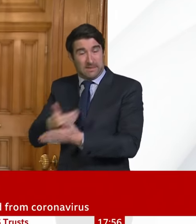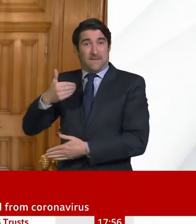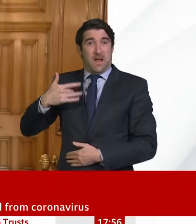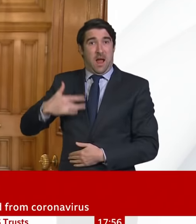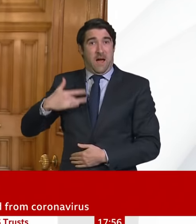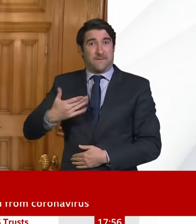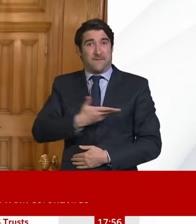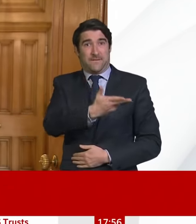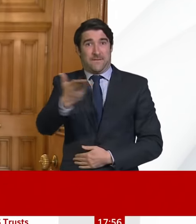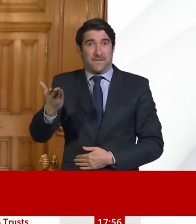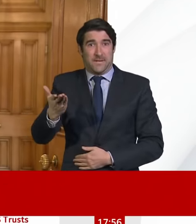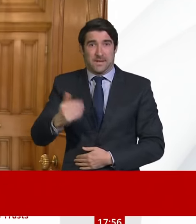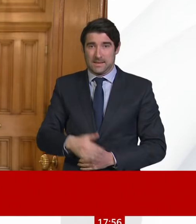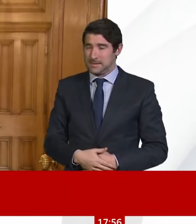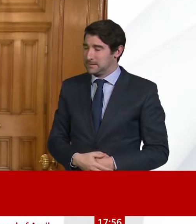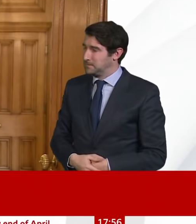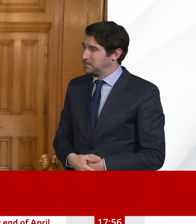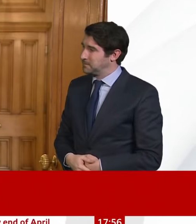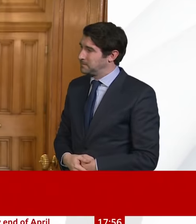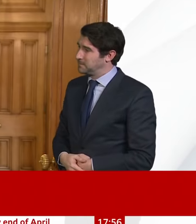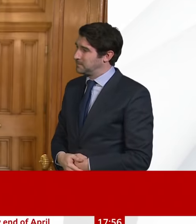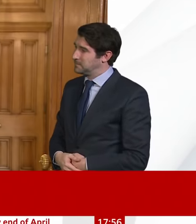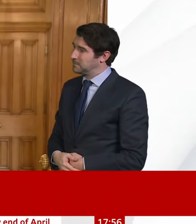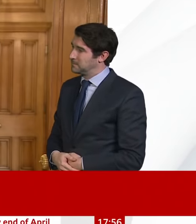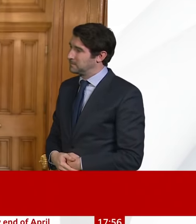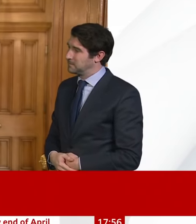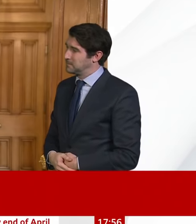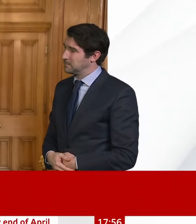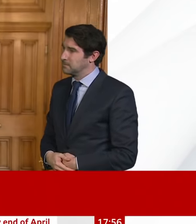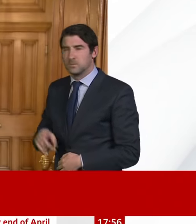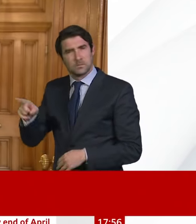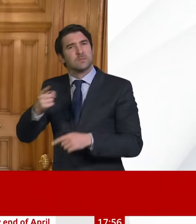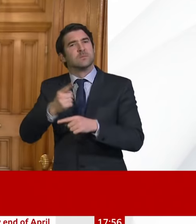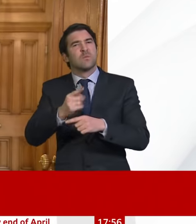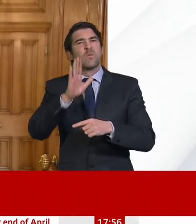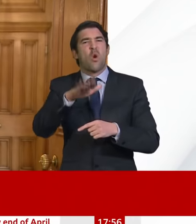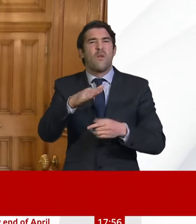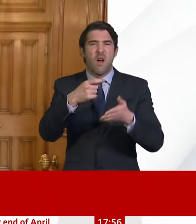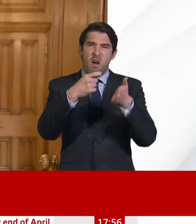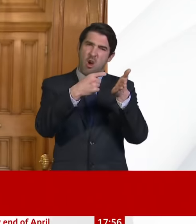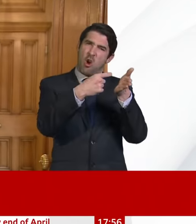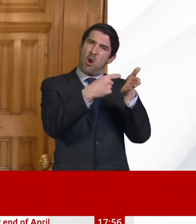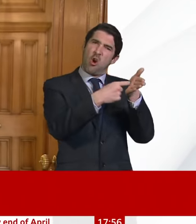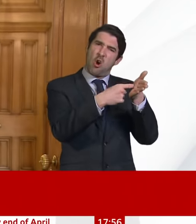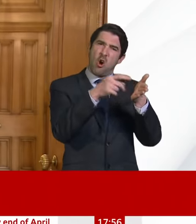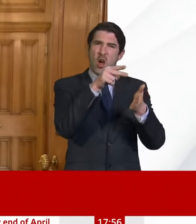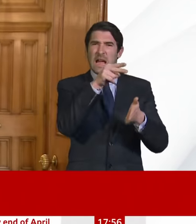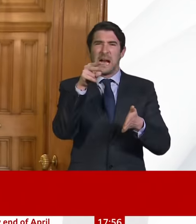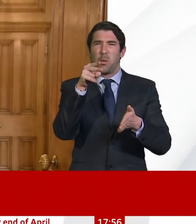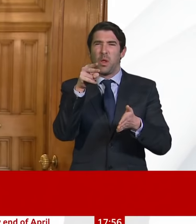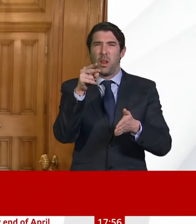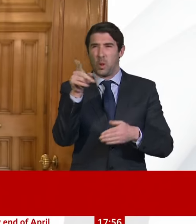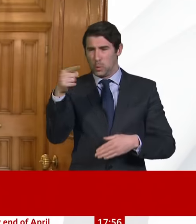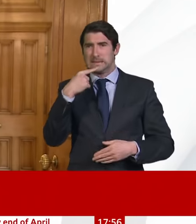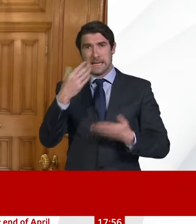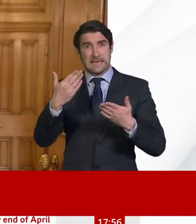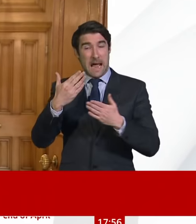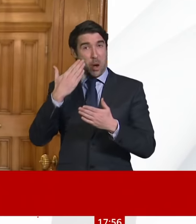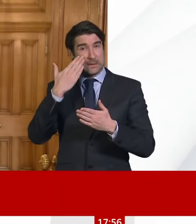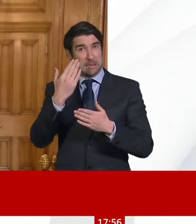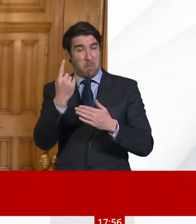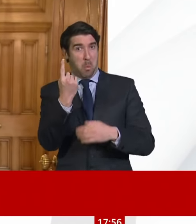encouraging if the rate of transmission, the R as you call it, is below 1. But how do we know? What sort of evidence are we gathering that